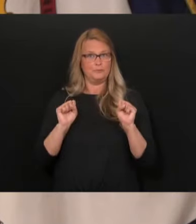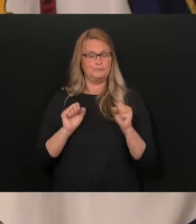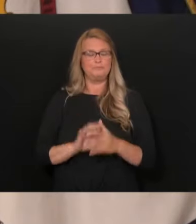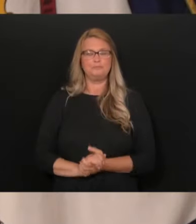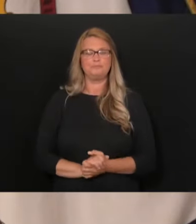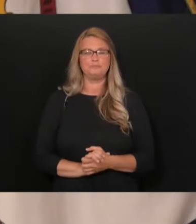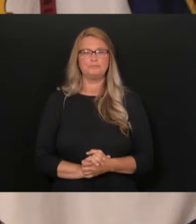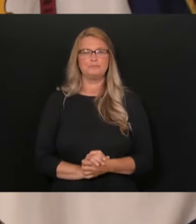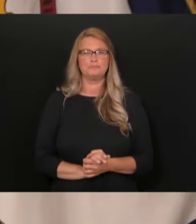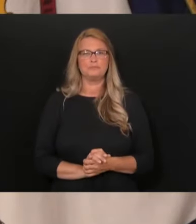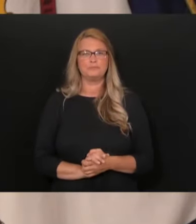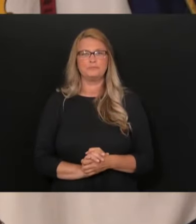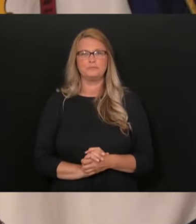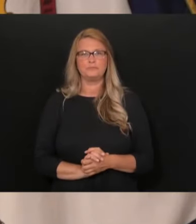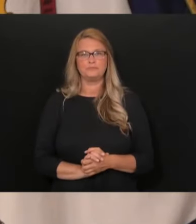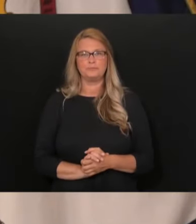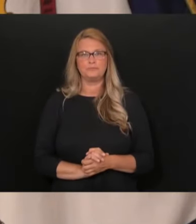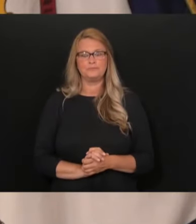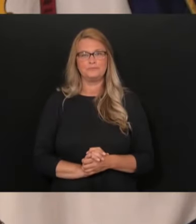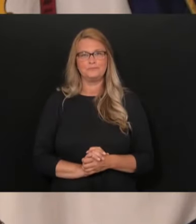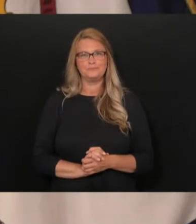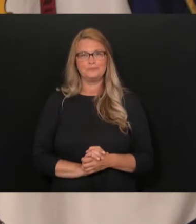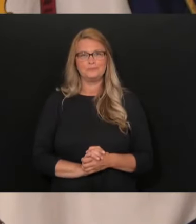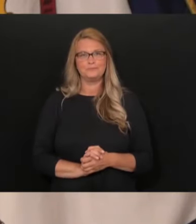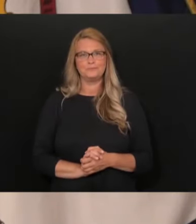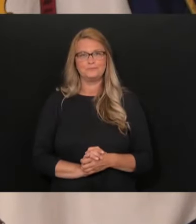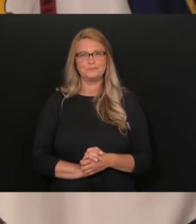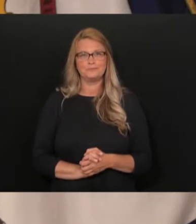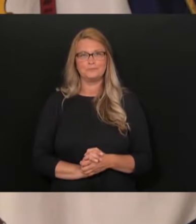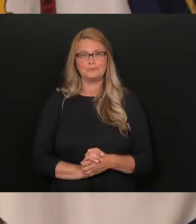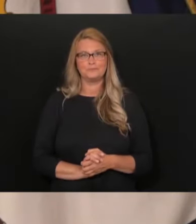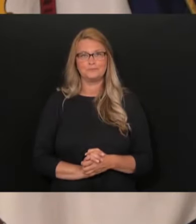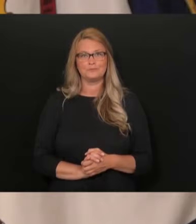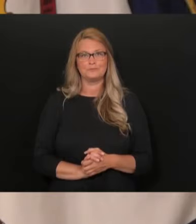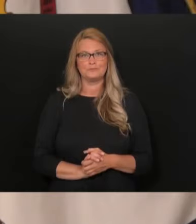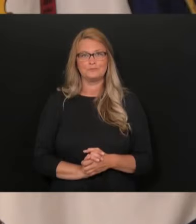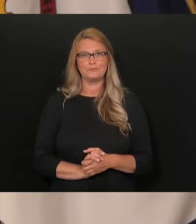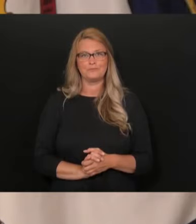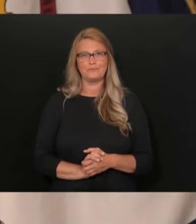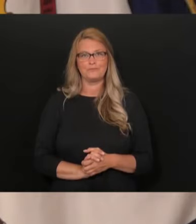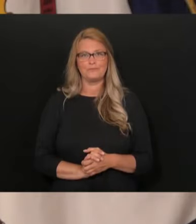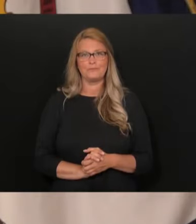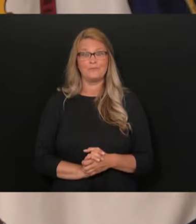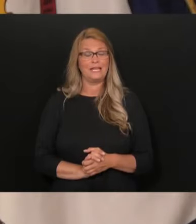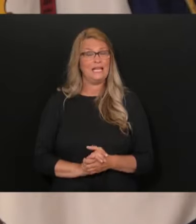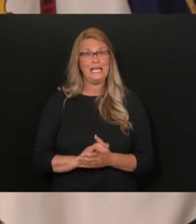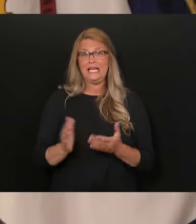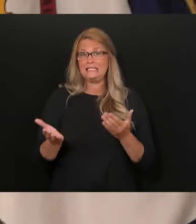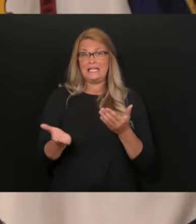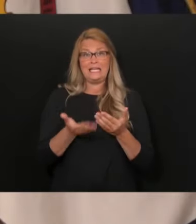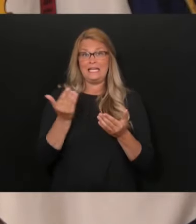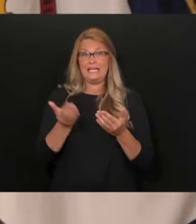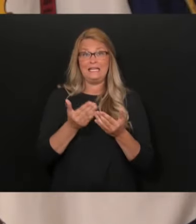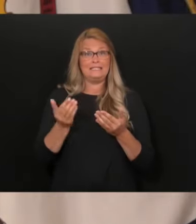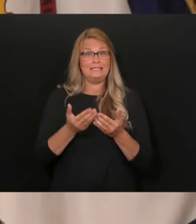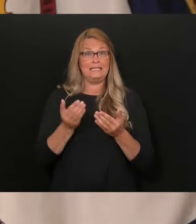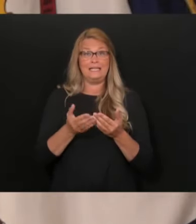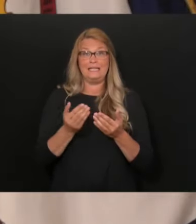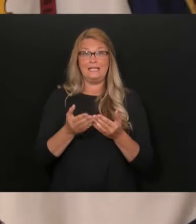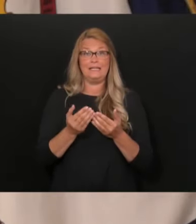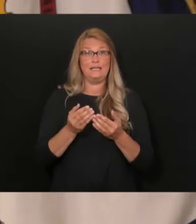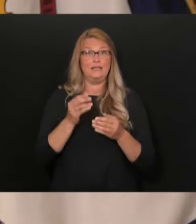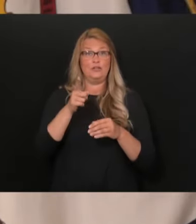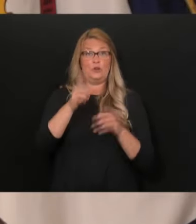the reality is just as simple as this. Is it not simpler to keep your guard up? Is it not